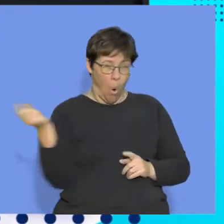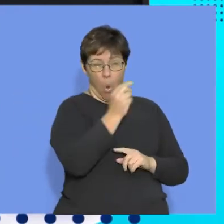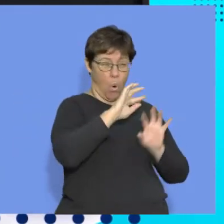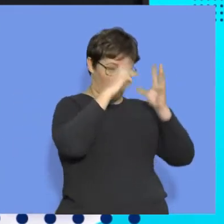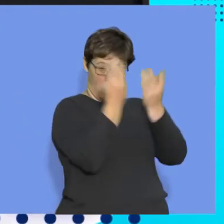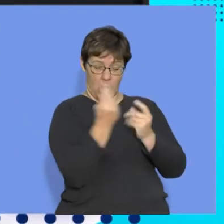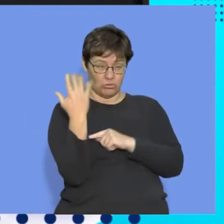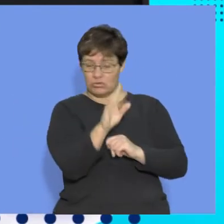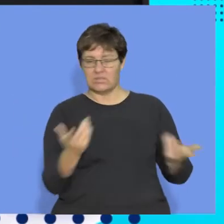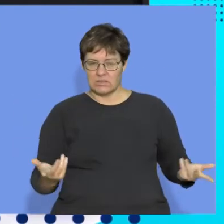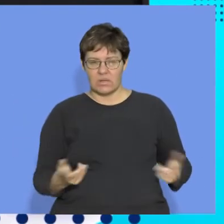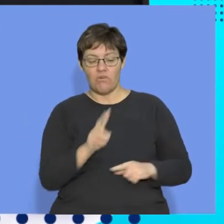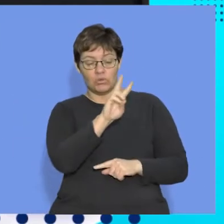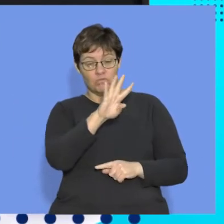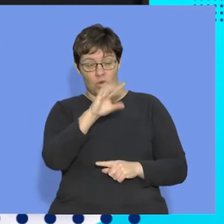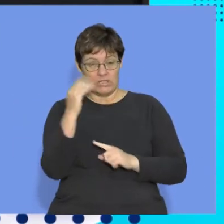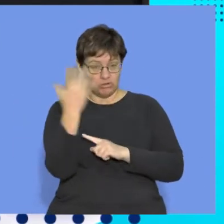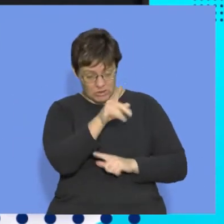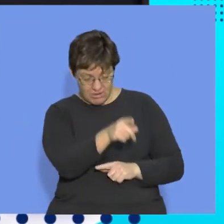And from 240, we can draw a conclusion.